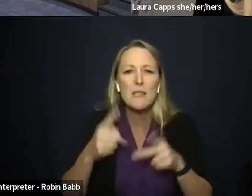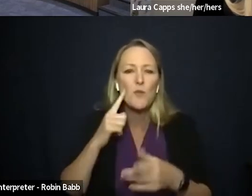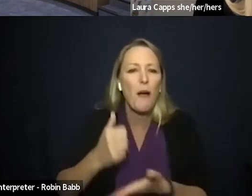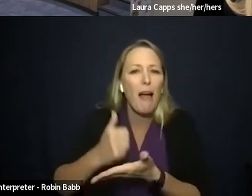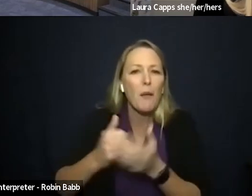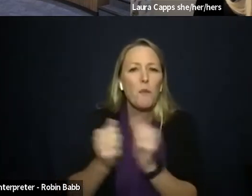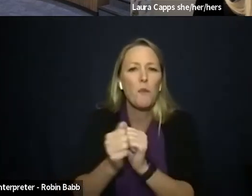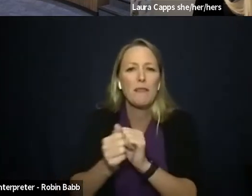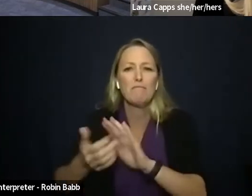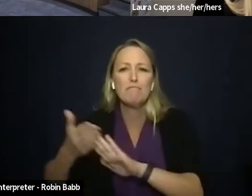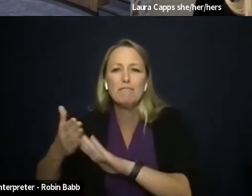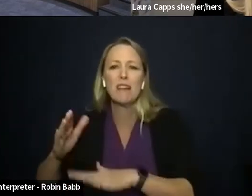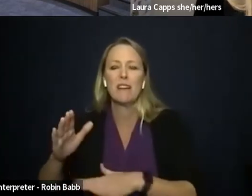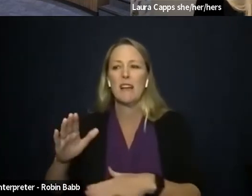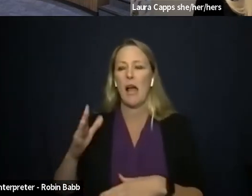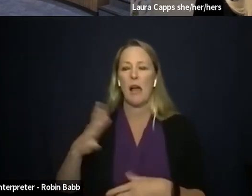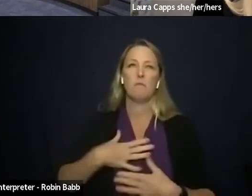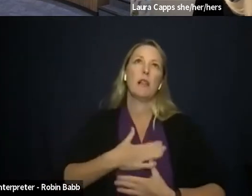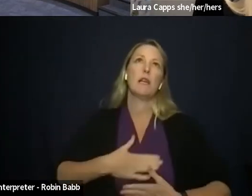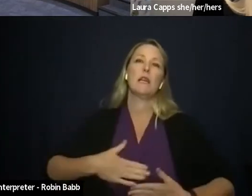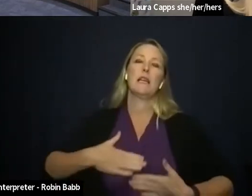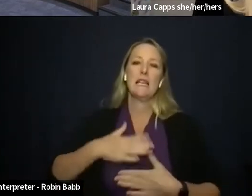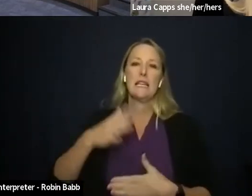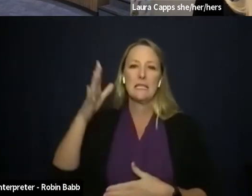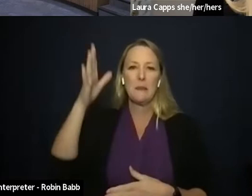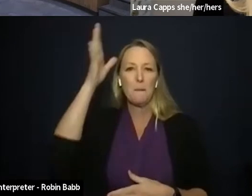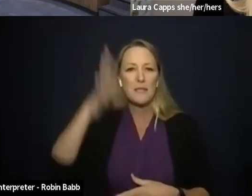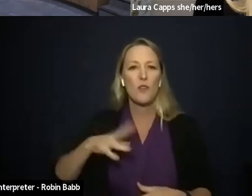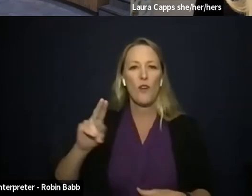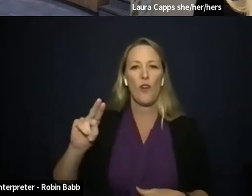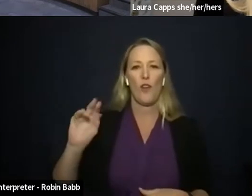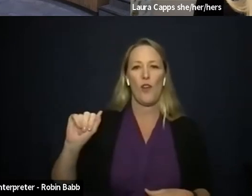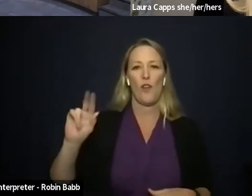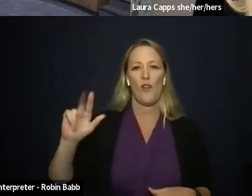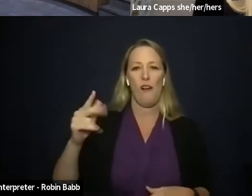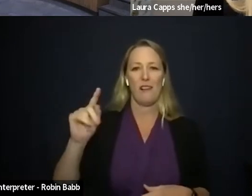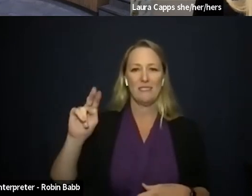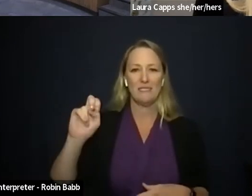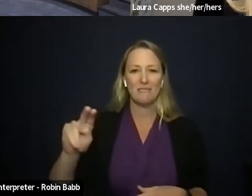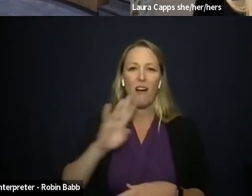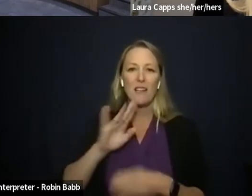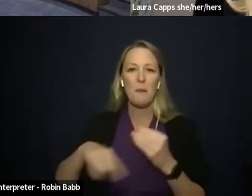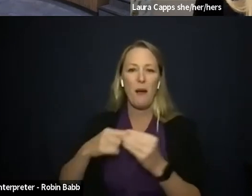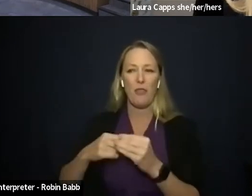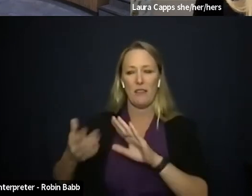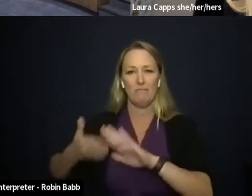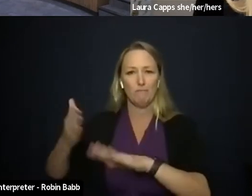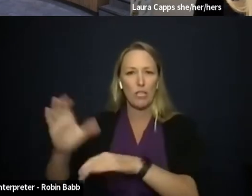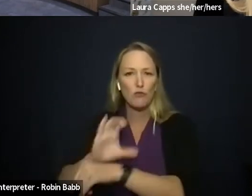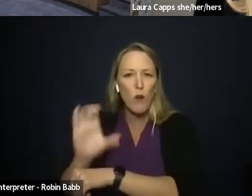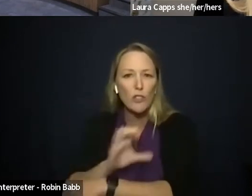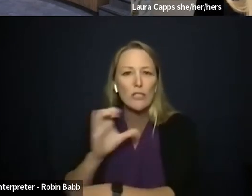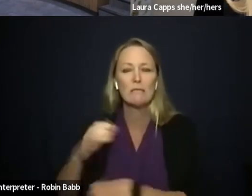uh mr naughton brought up the construction that's happening at monroe and there's such strong efforts to move us towards sustainability